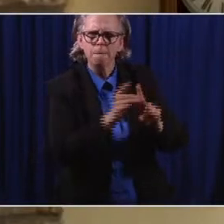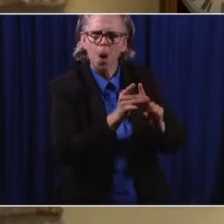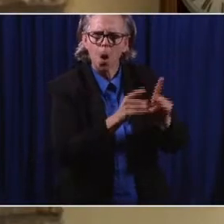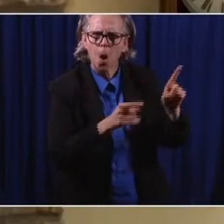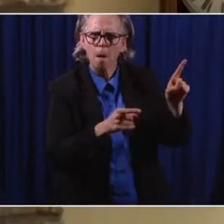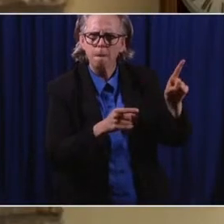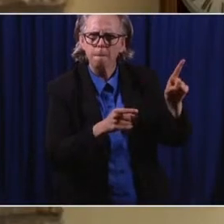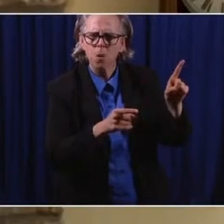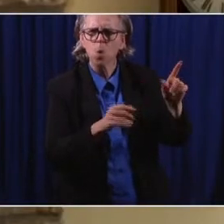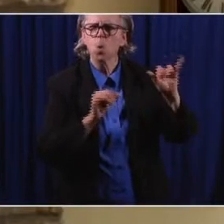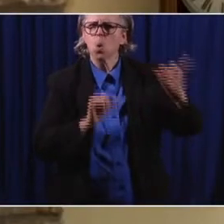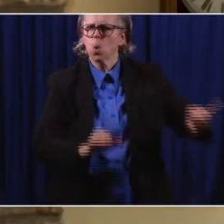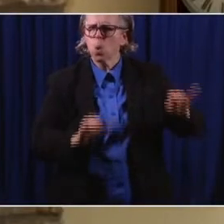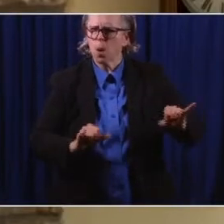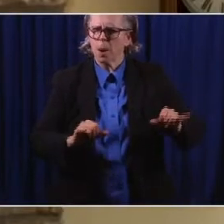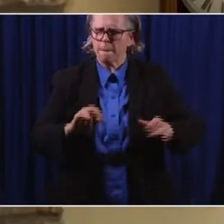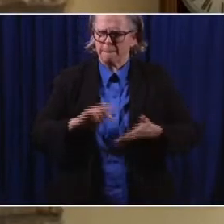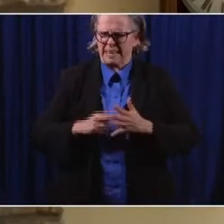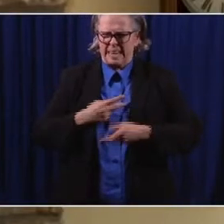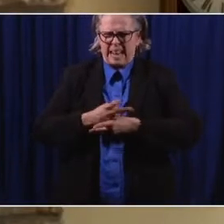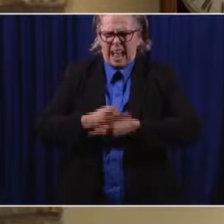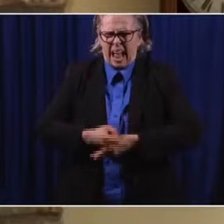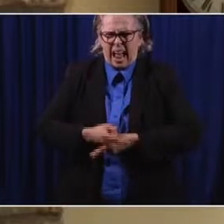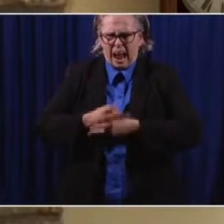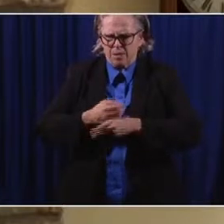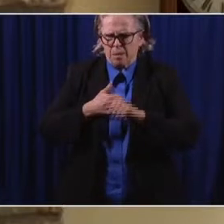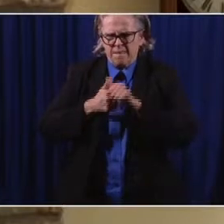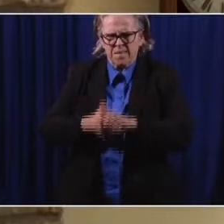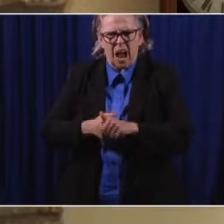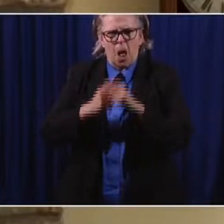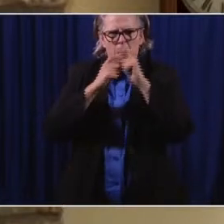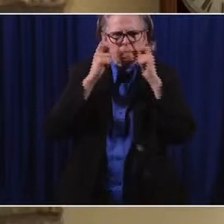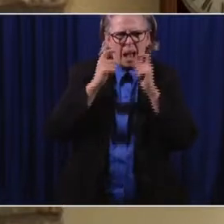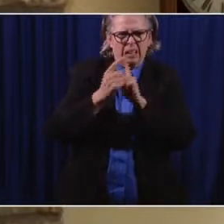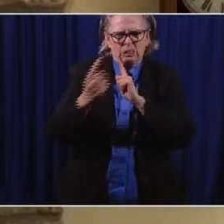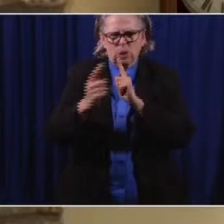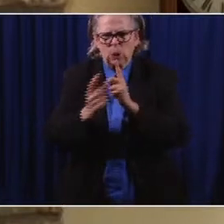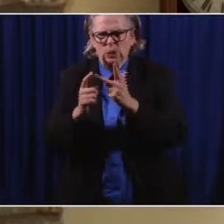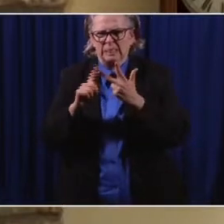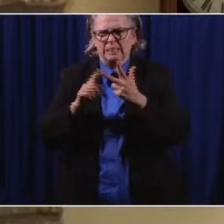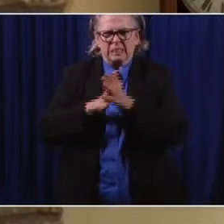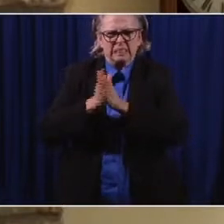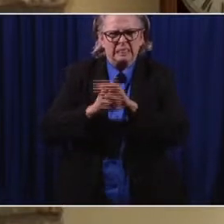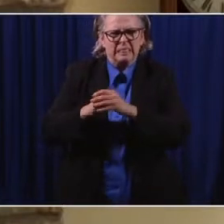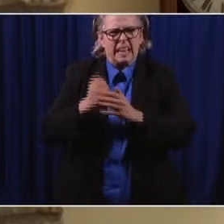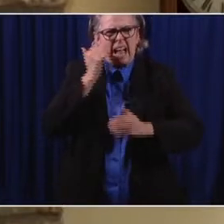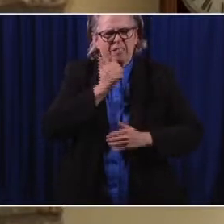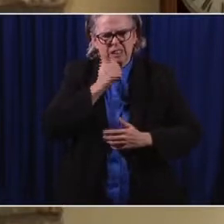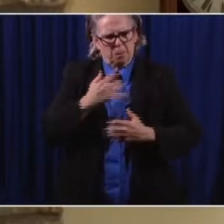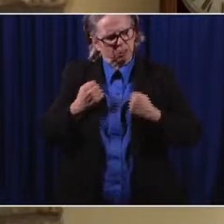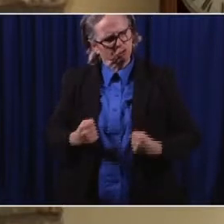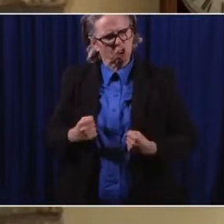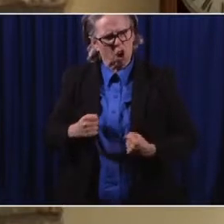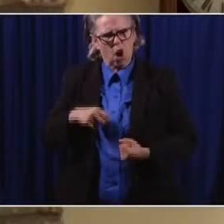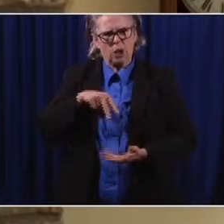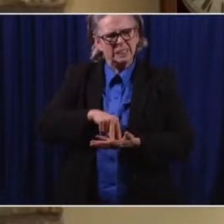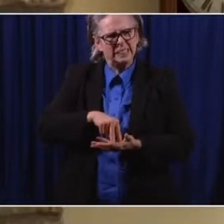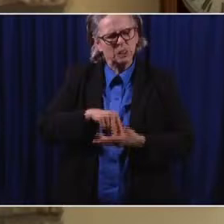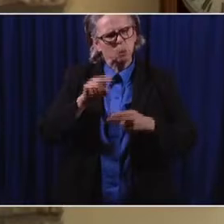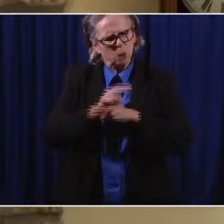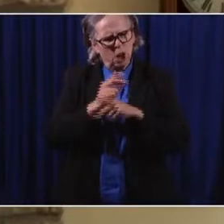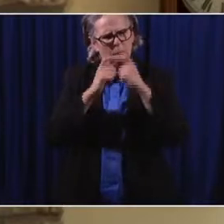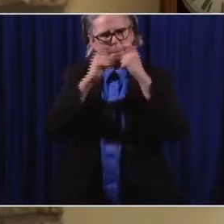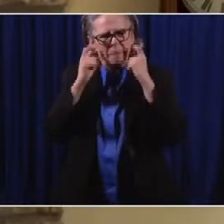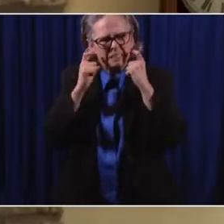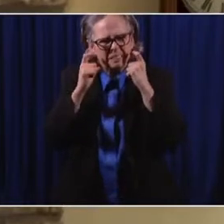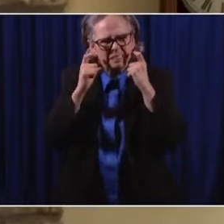tough. We got to be strong, and we got to be resilient. And part of that is wearing a mask. So there's some